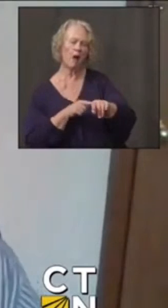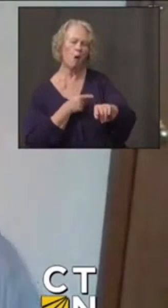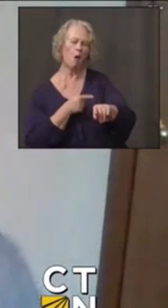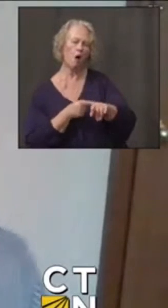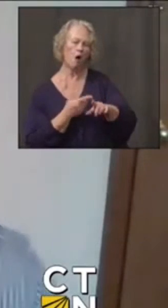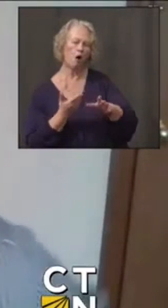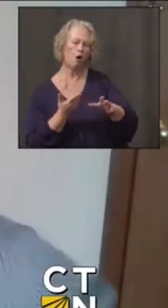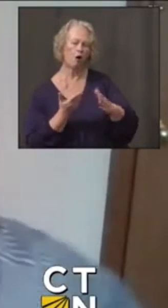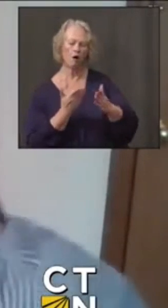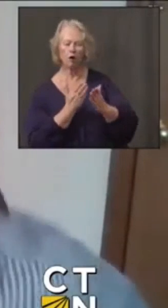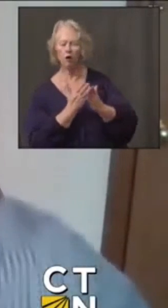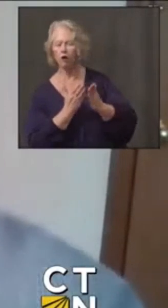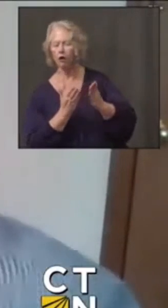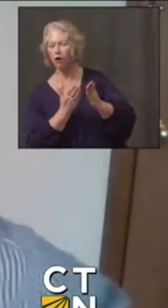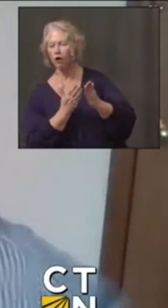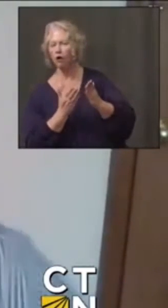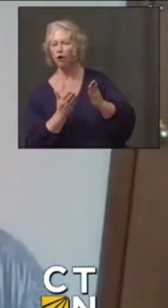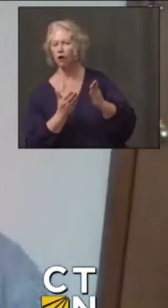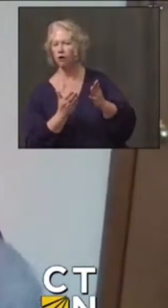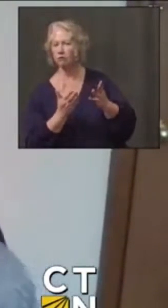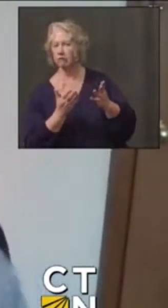as important as this, how long can that take?